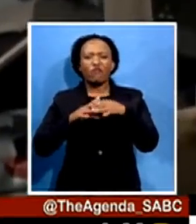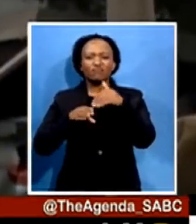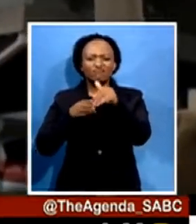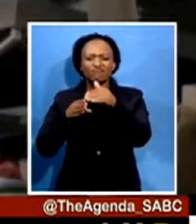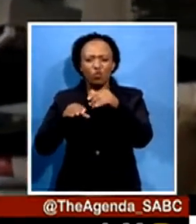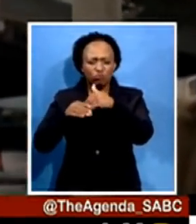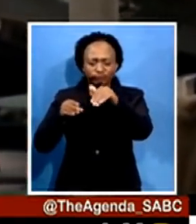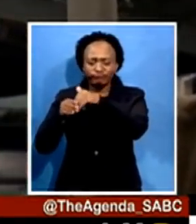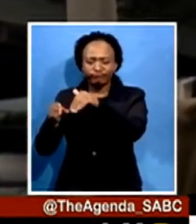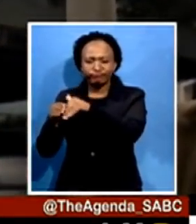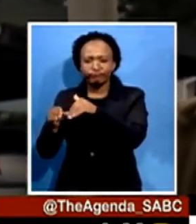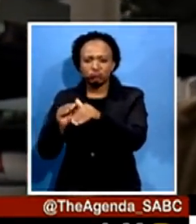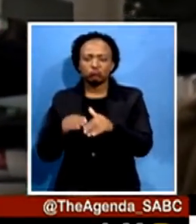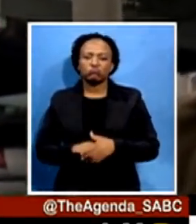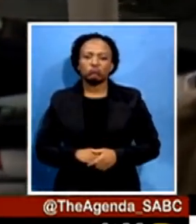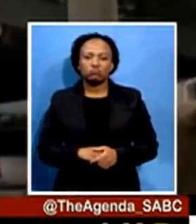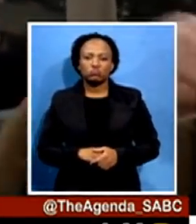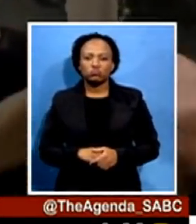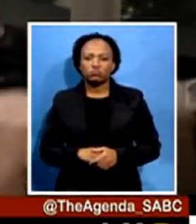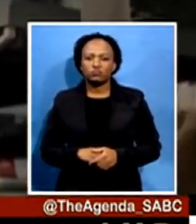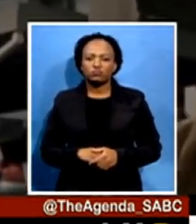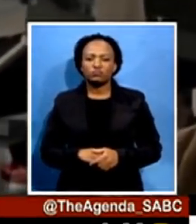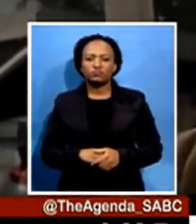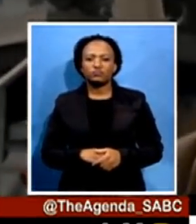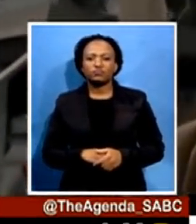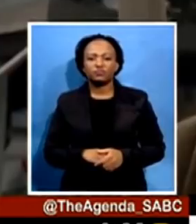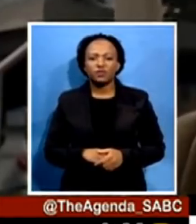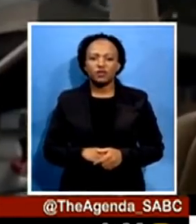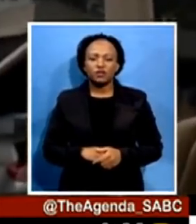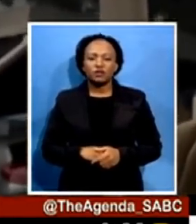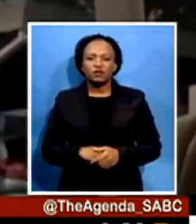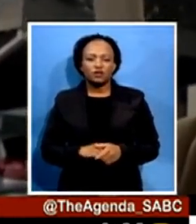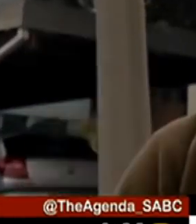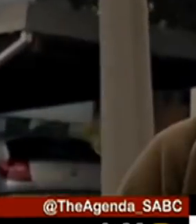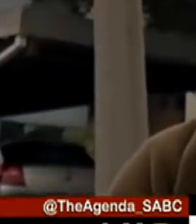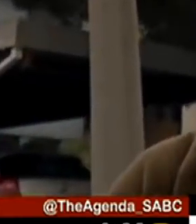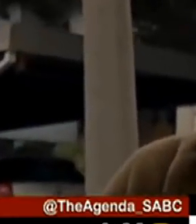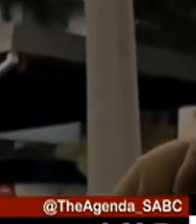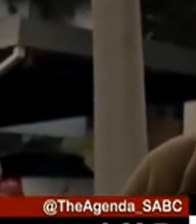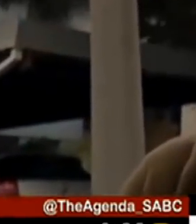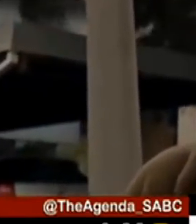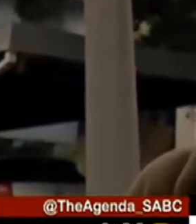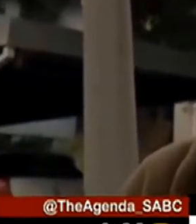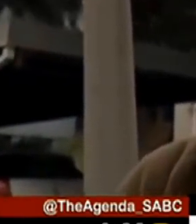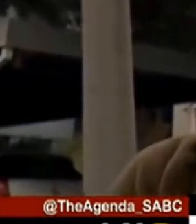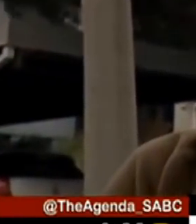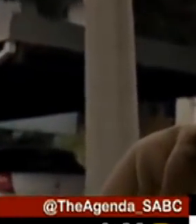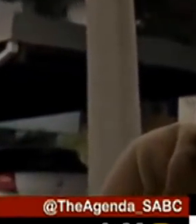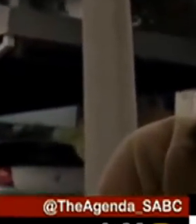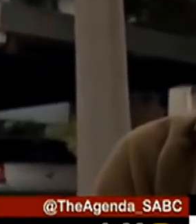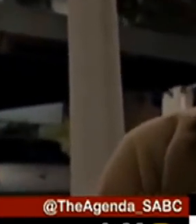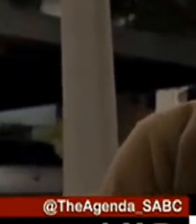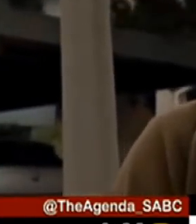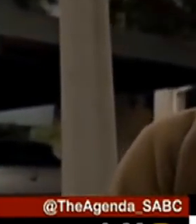All the neighbors here, they start. There's a message system here. People email. We have a group, chat group on their